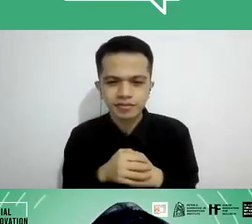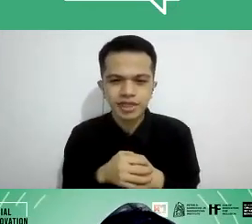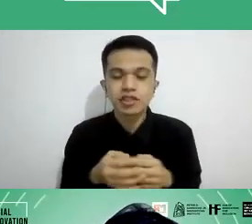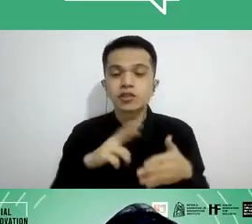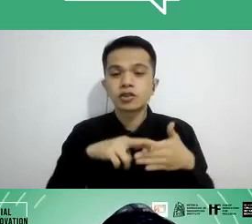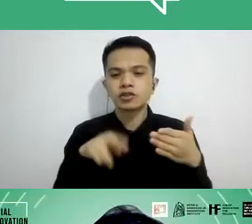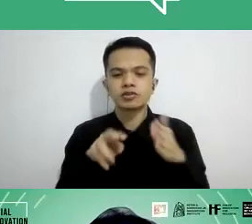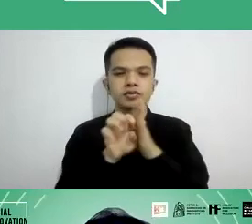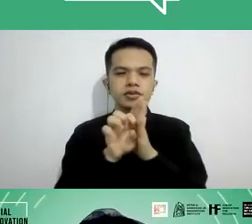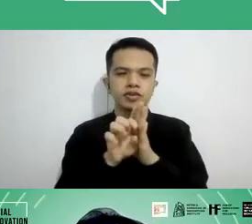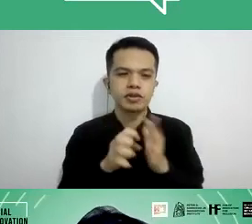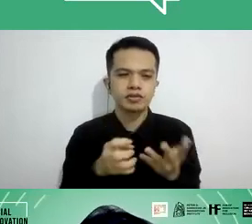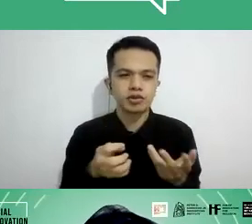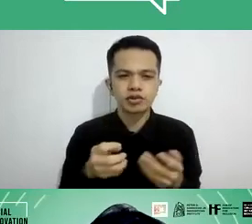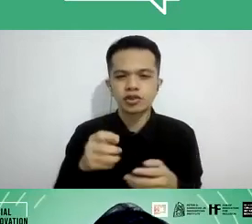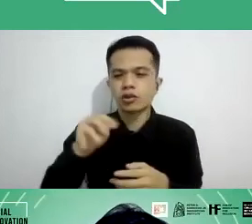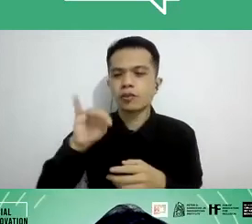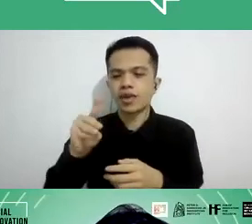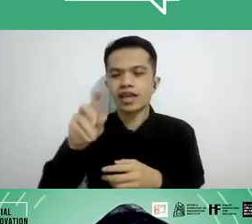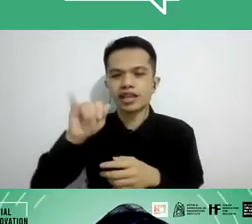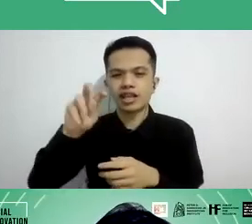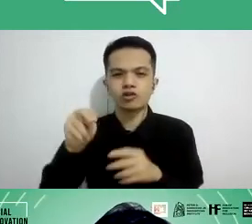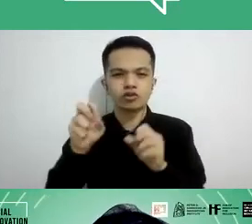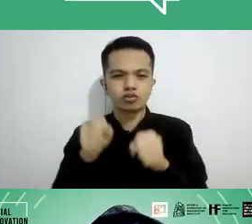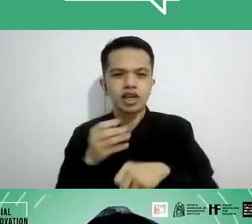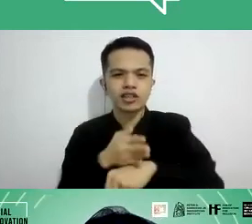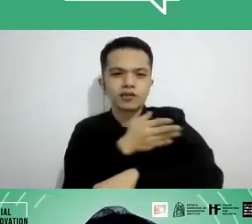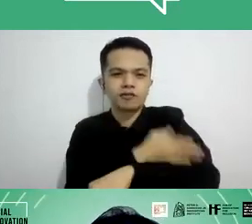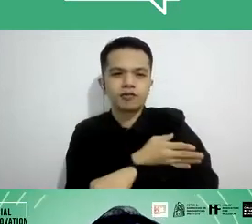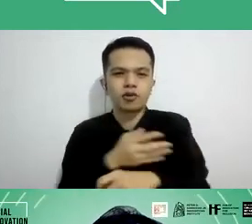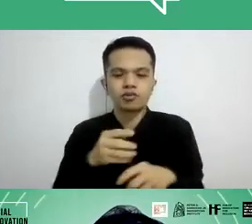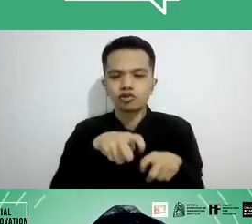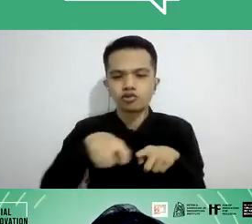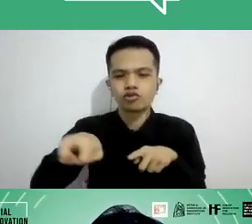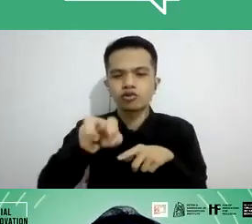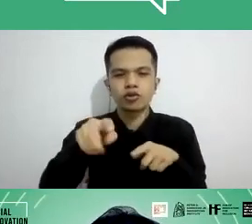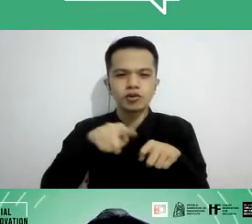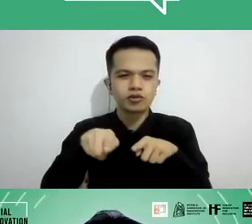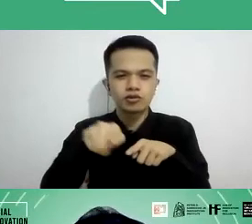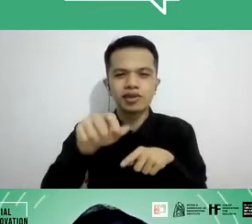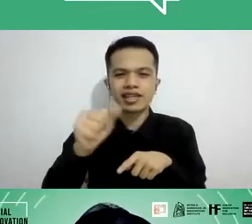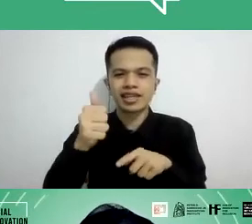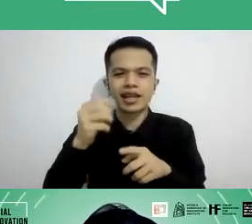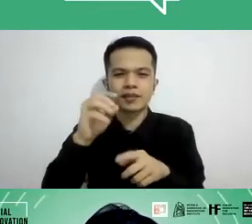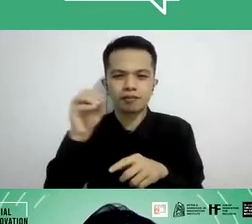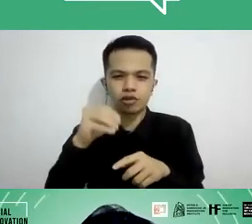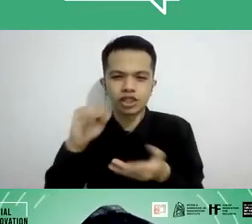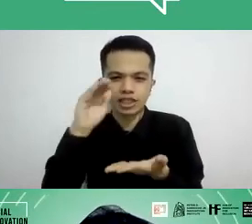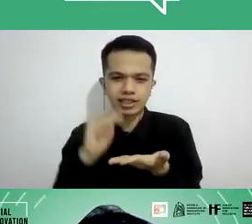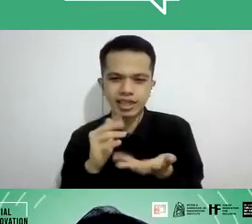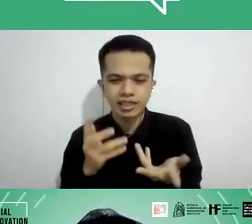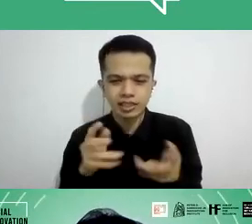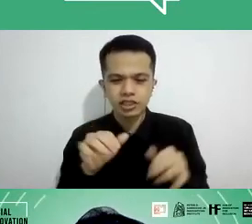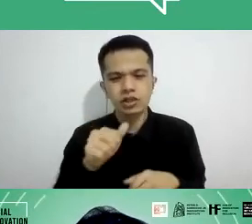for example, Midtown Avenues can improve travel time by 10%, which may not seem like a lot, but when you scale it on a